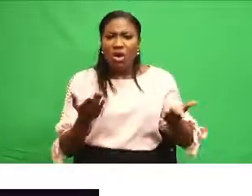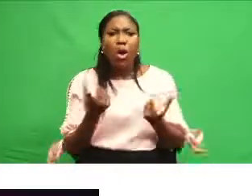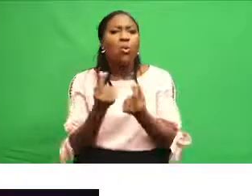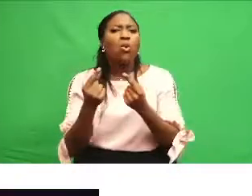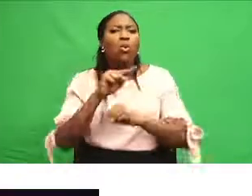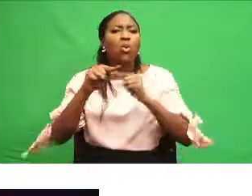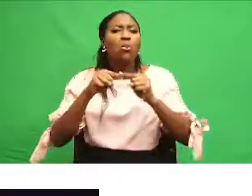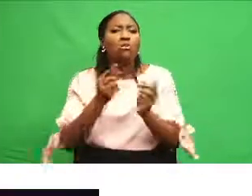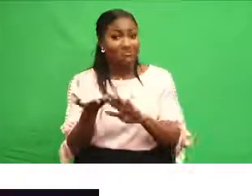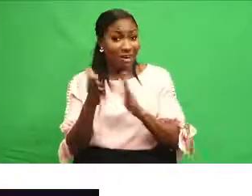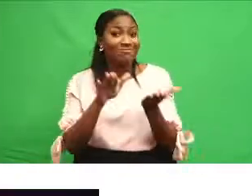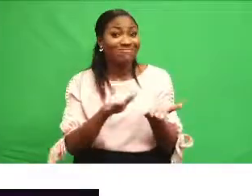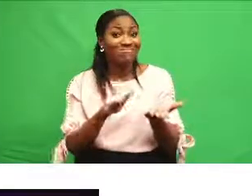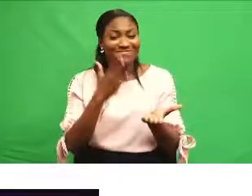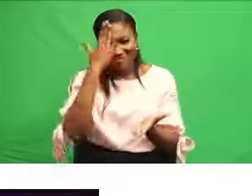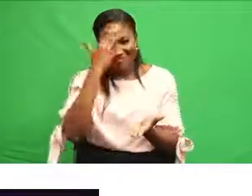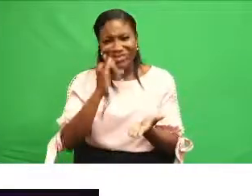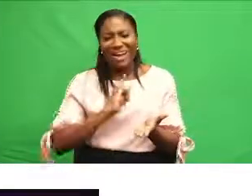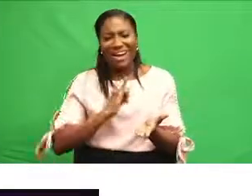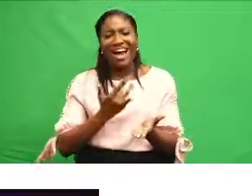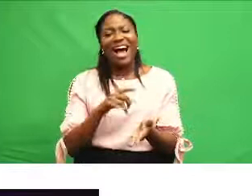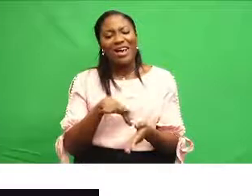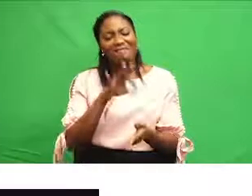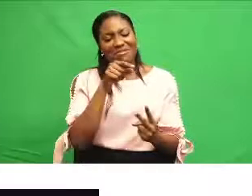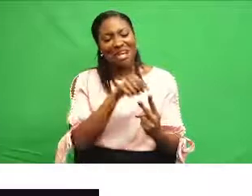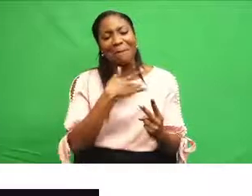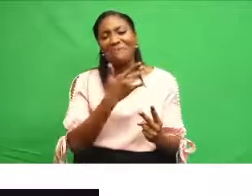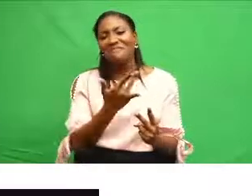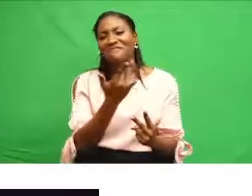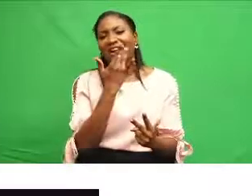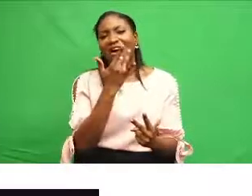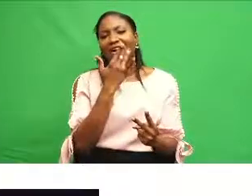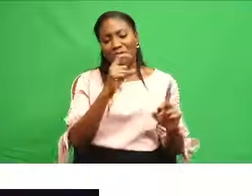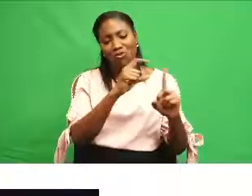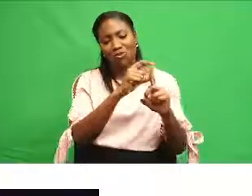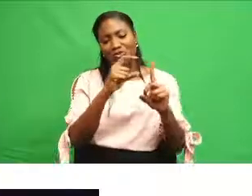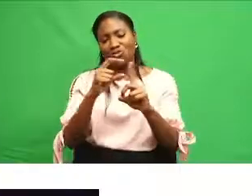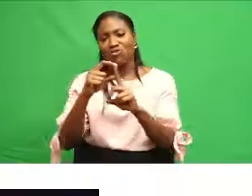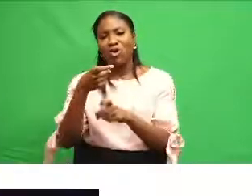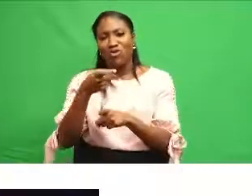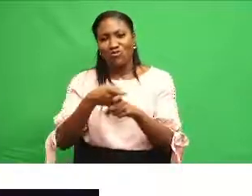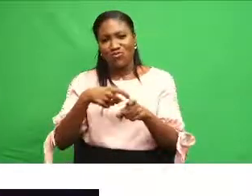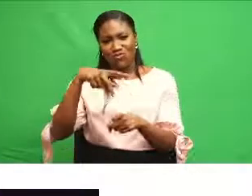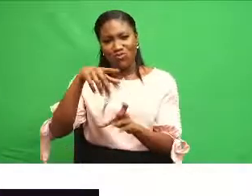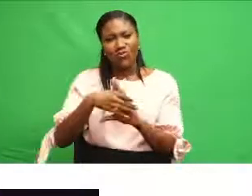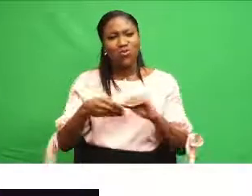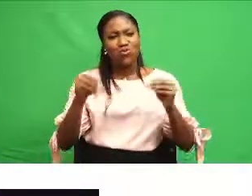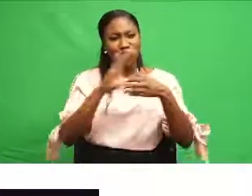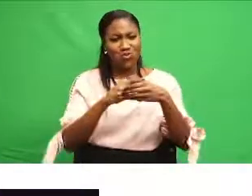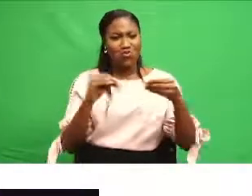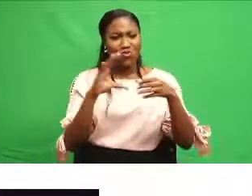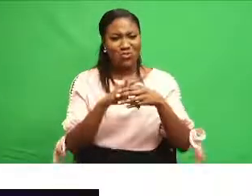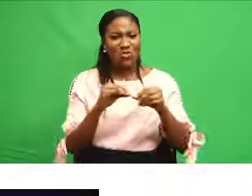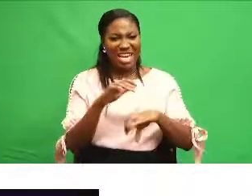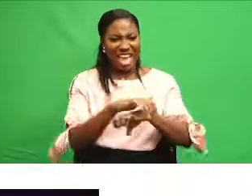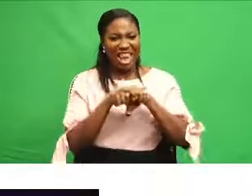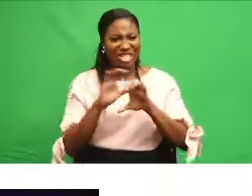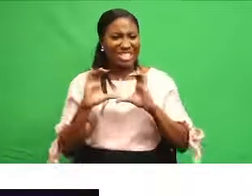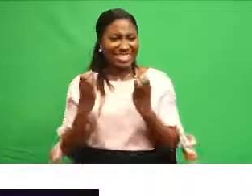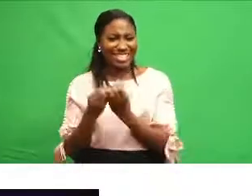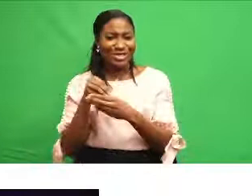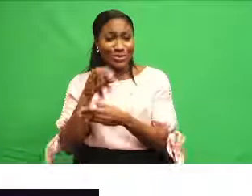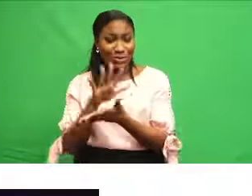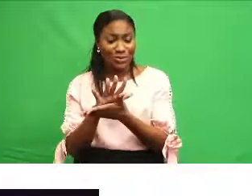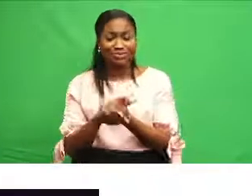nostalgia and the fact that it is one of my favorite quotations from English literature. So, we're talking